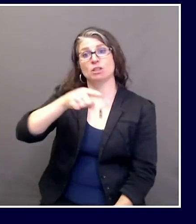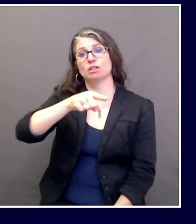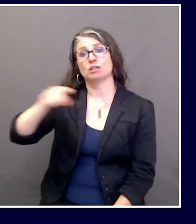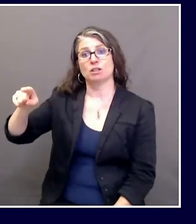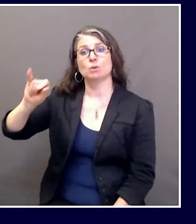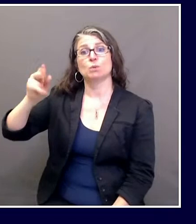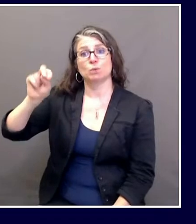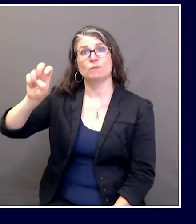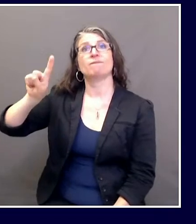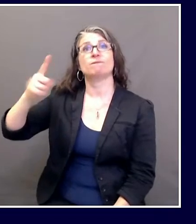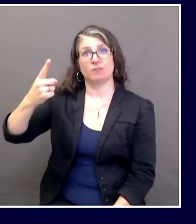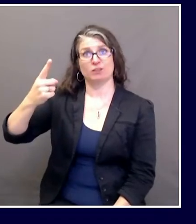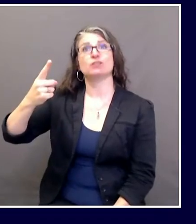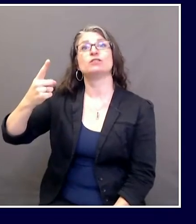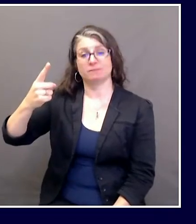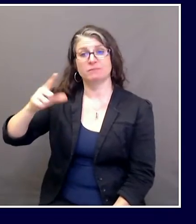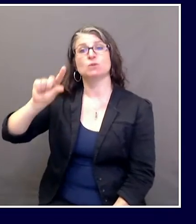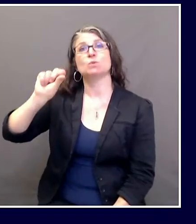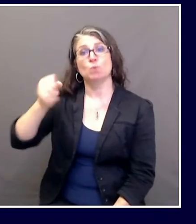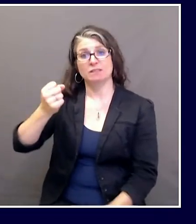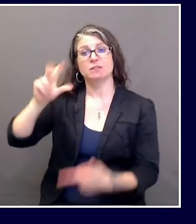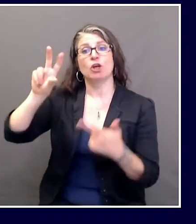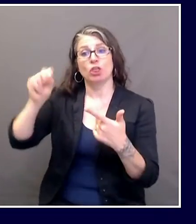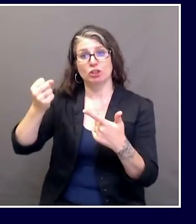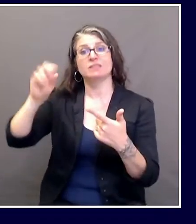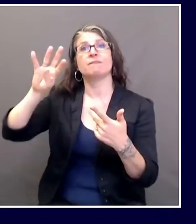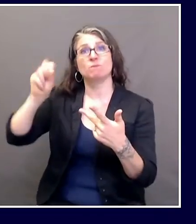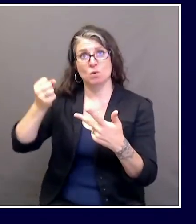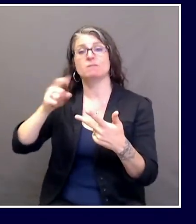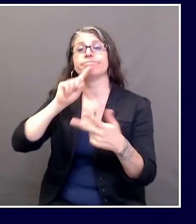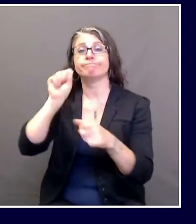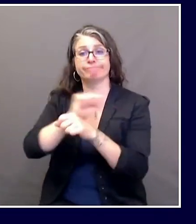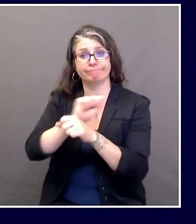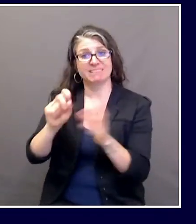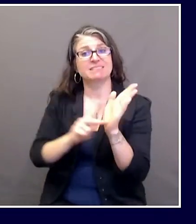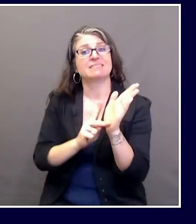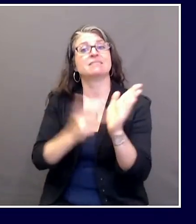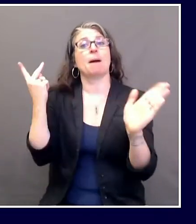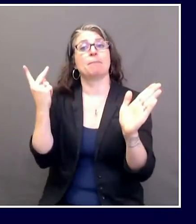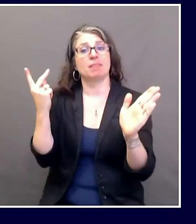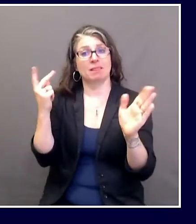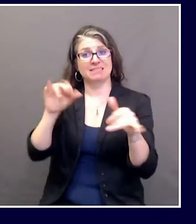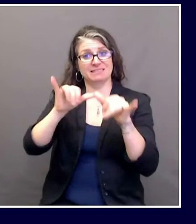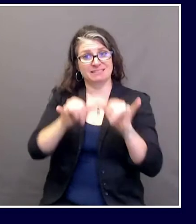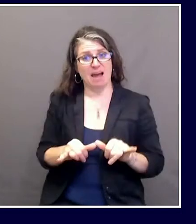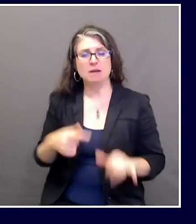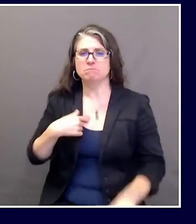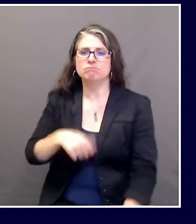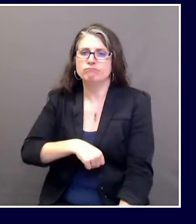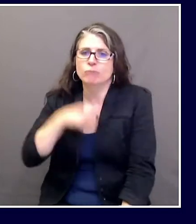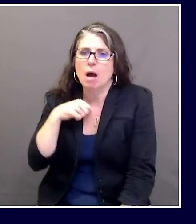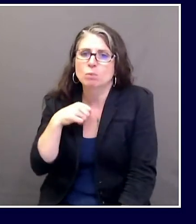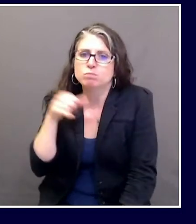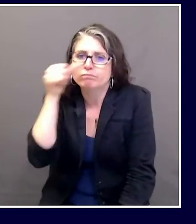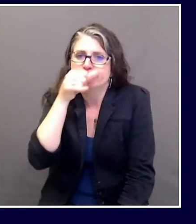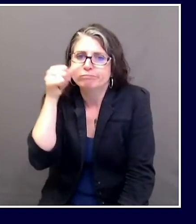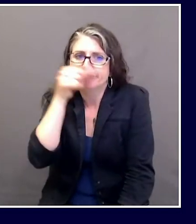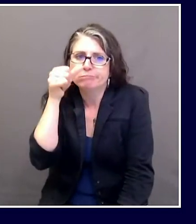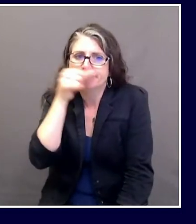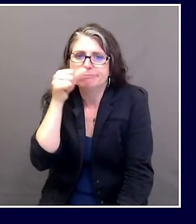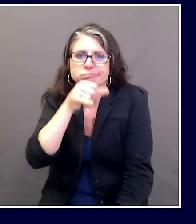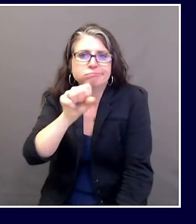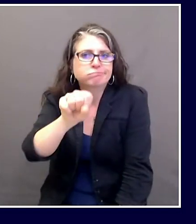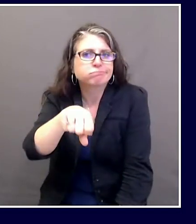in their 20s, 30s, and 40s. I am really proud of the work that healthcare